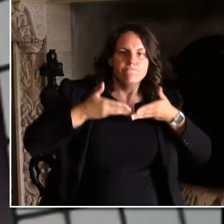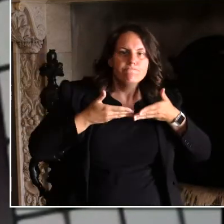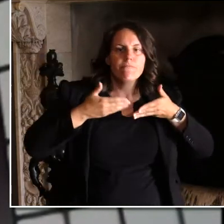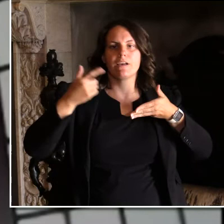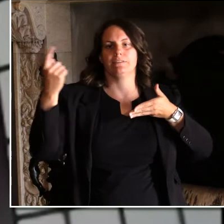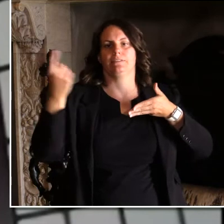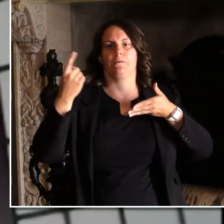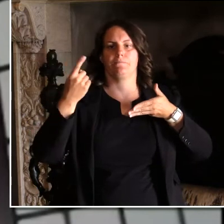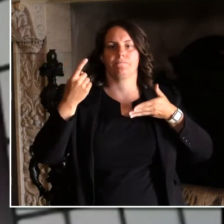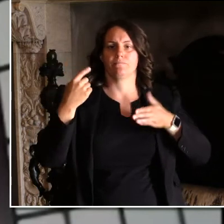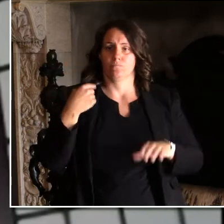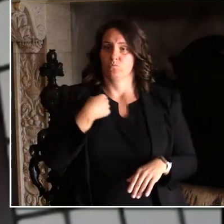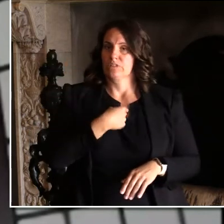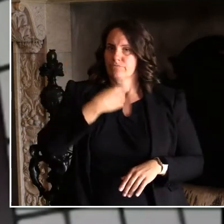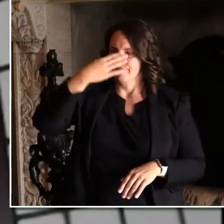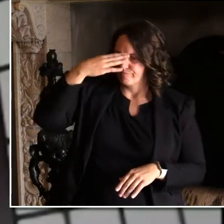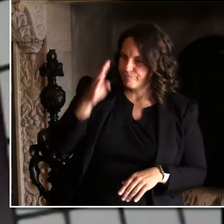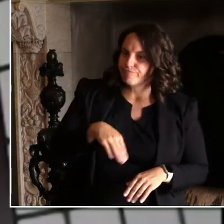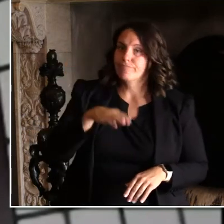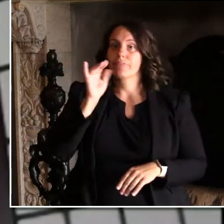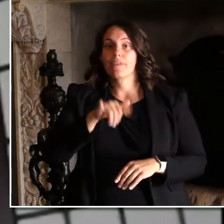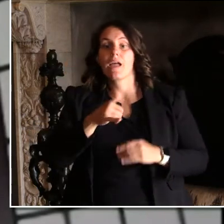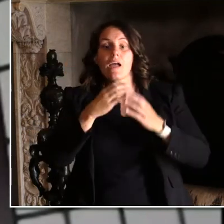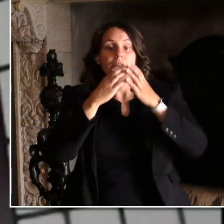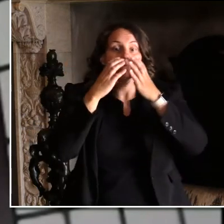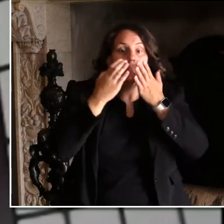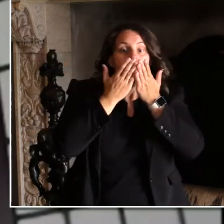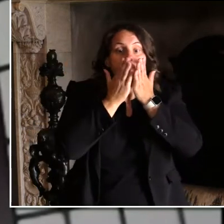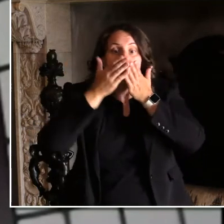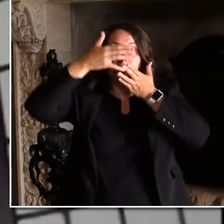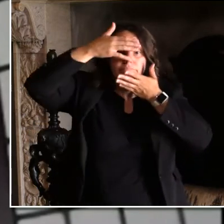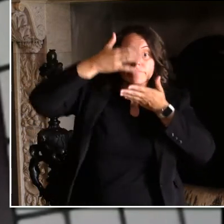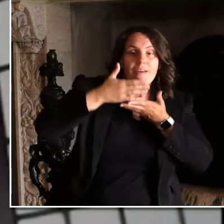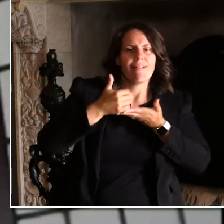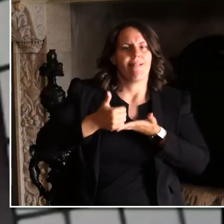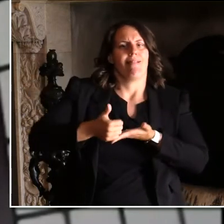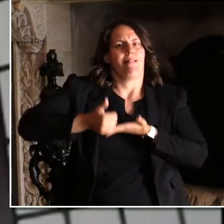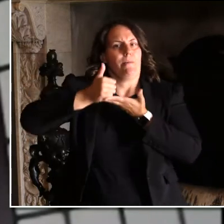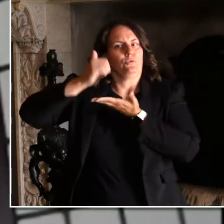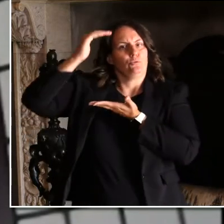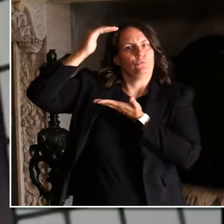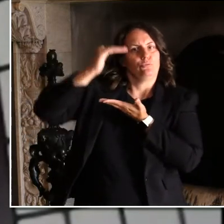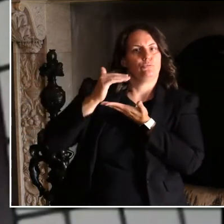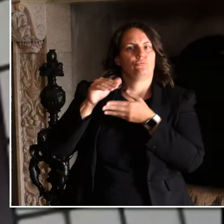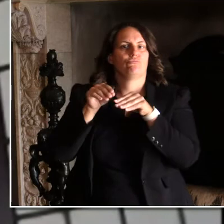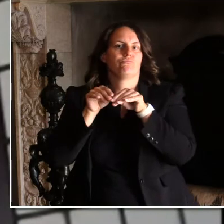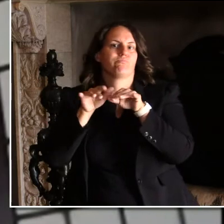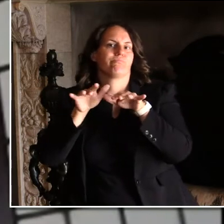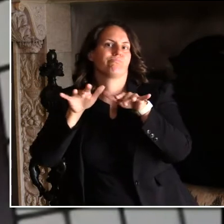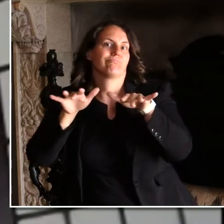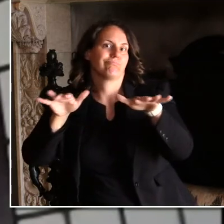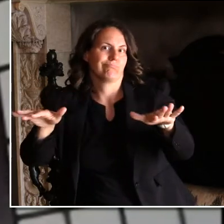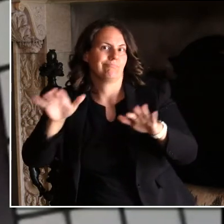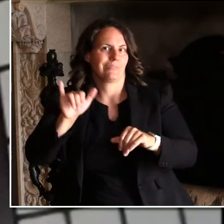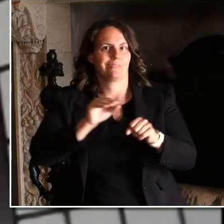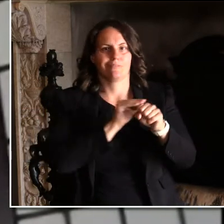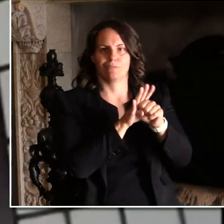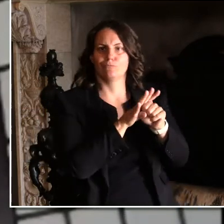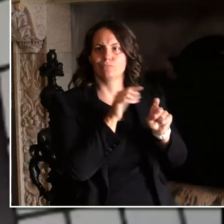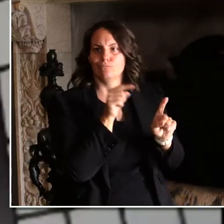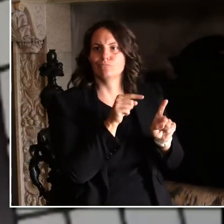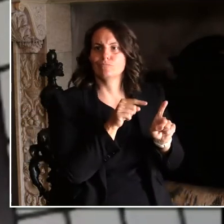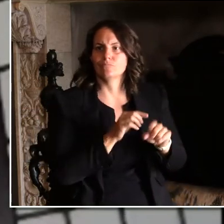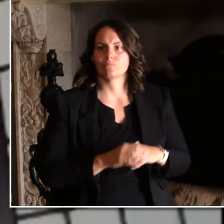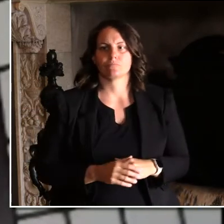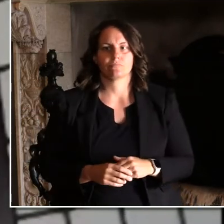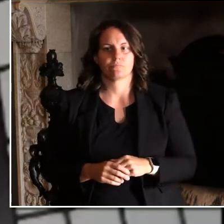from, going out into the atmosphere. And that is how this, this disease is spread is through